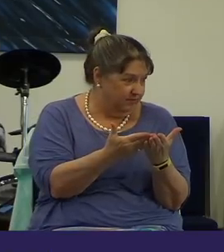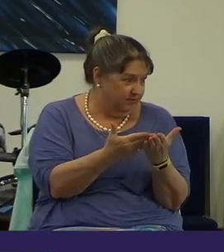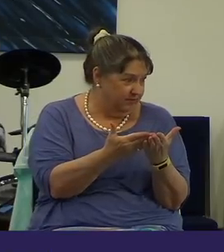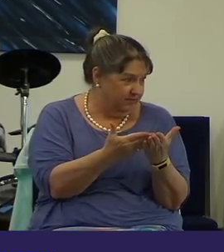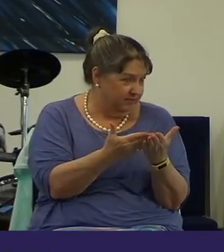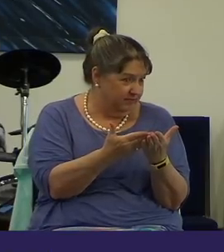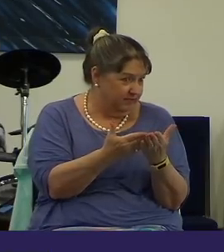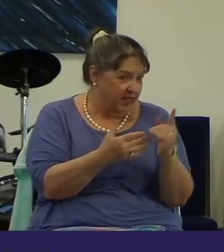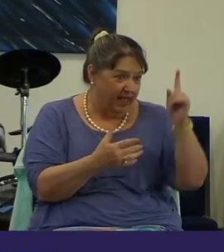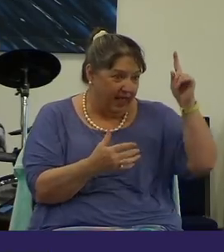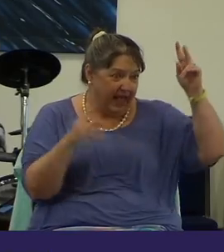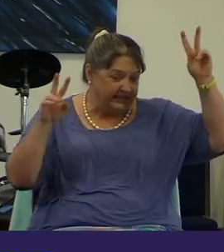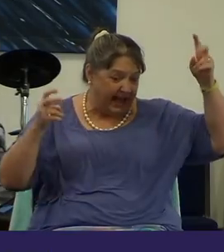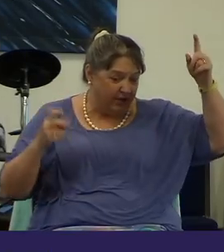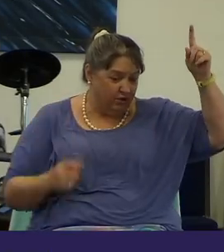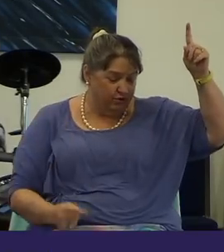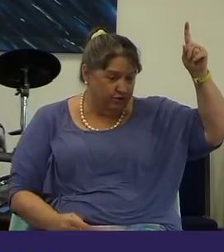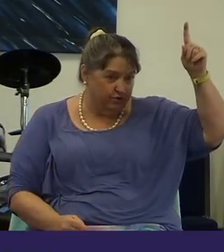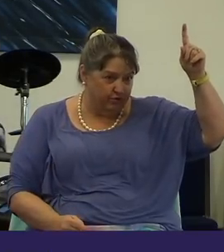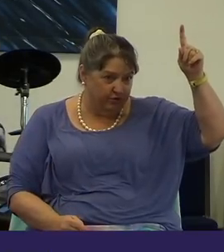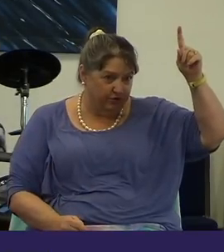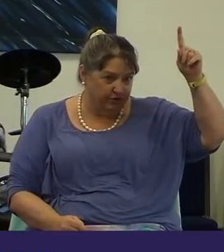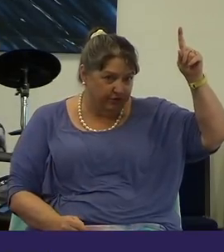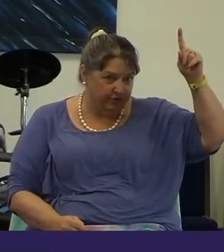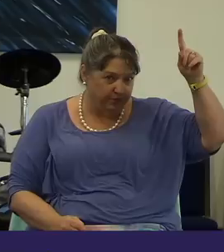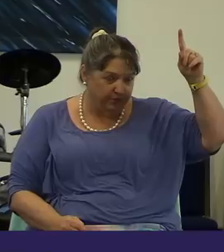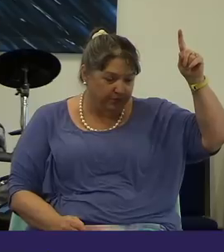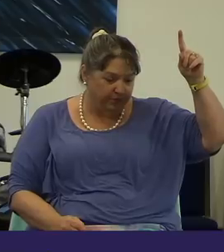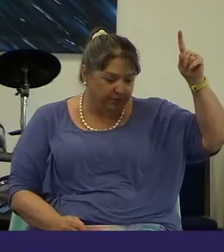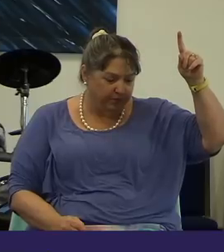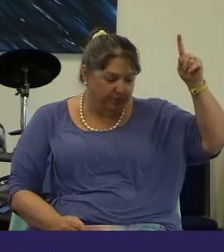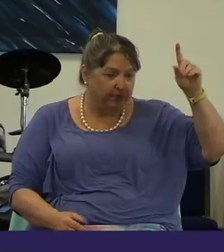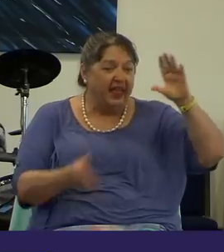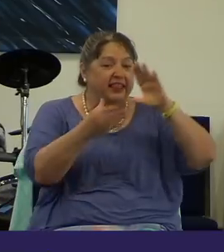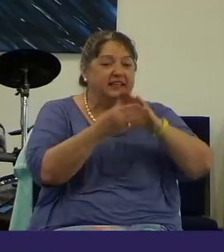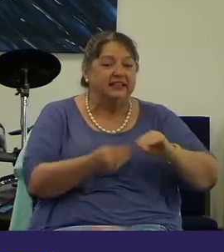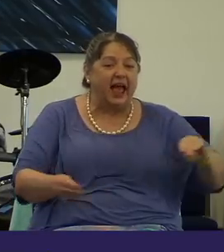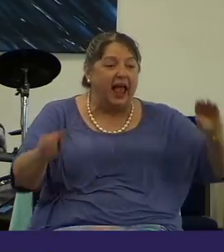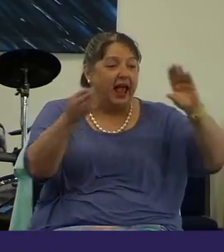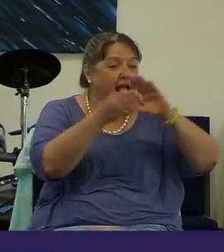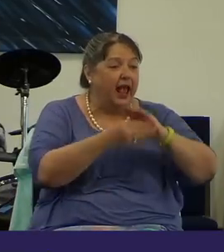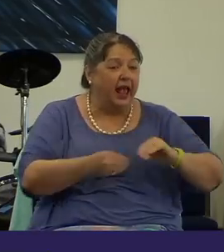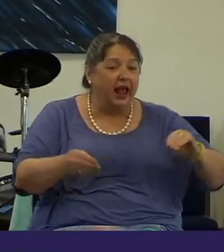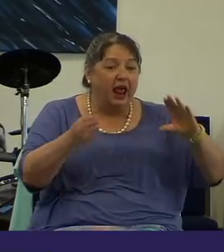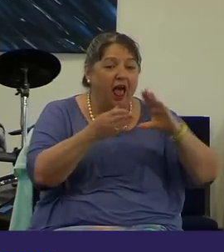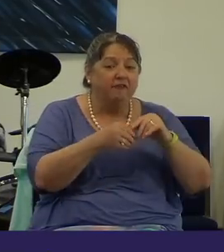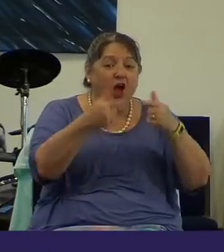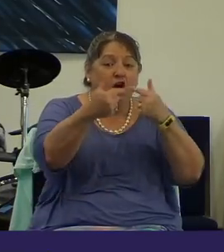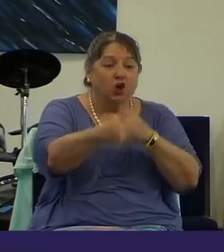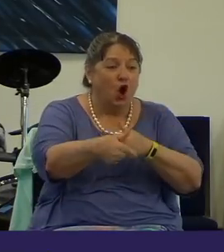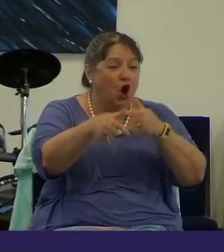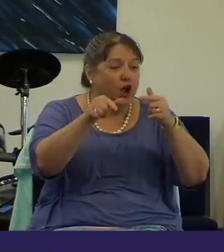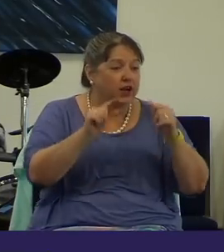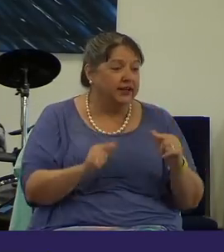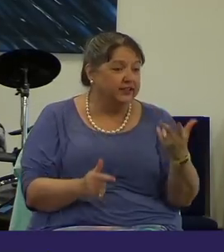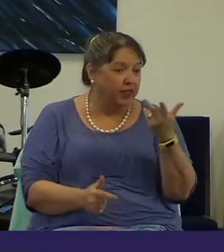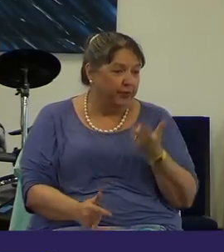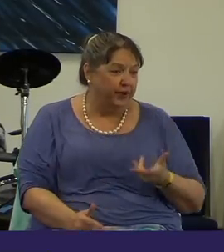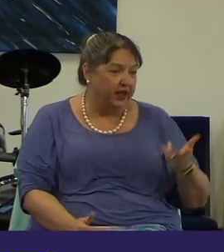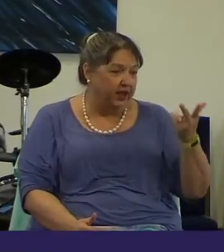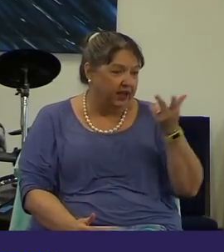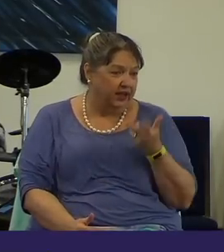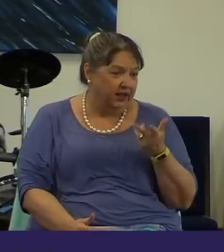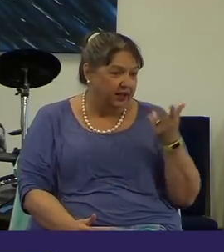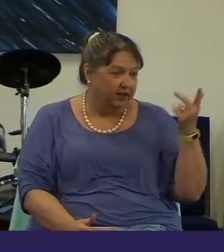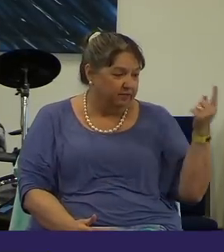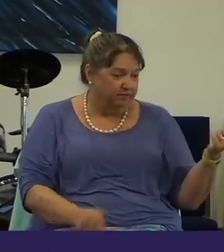of our message is up on the screen, The Tale of Three Gardens. The Tale of Three Gardens. Would